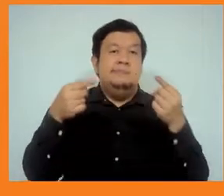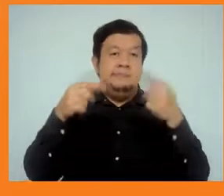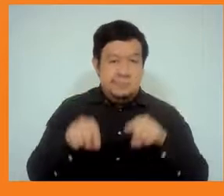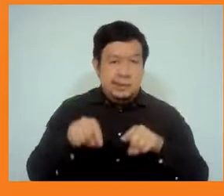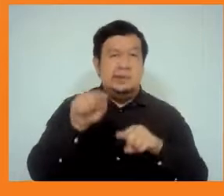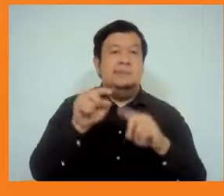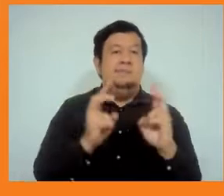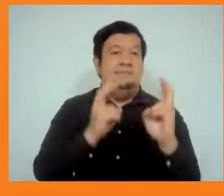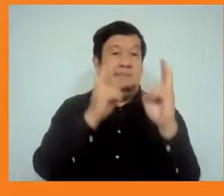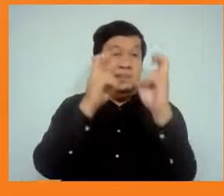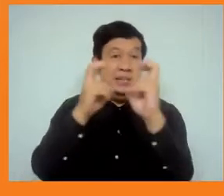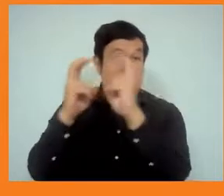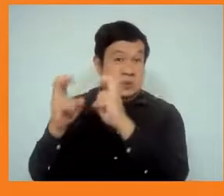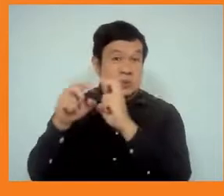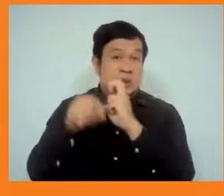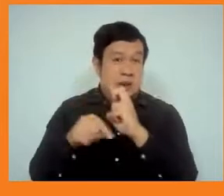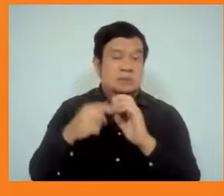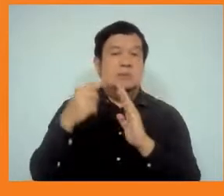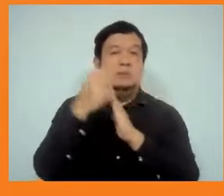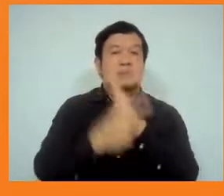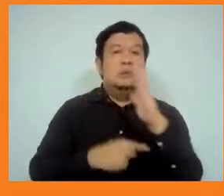some of the experts, we lost about